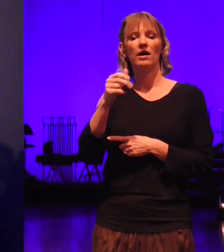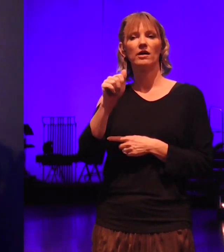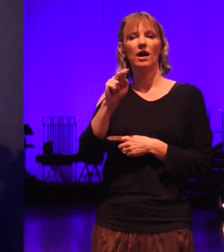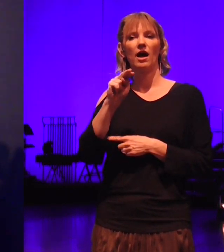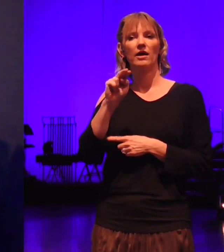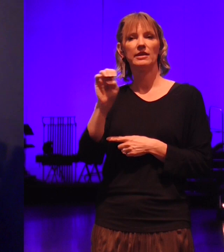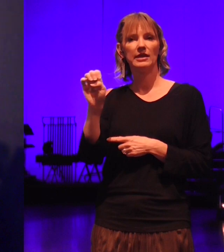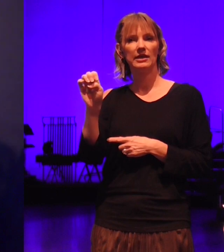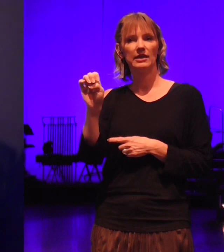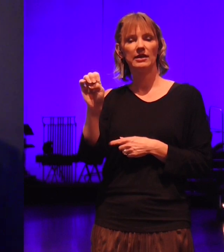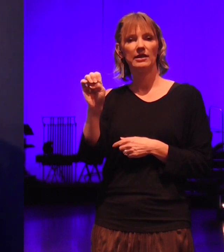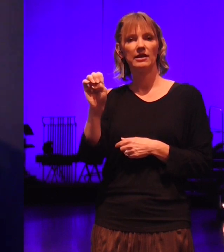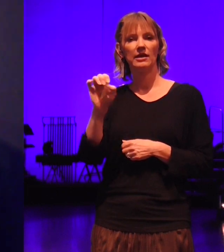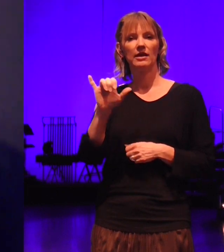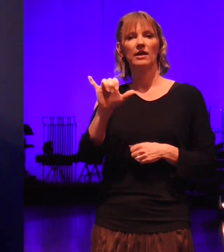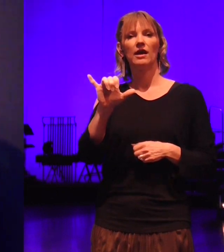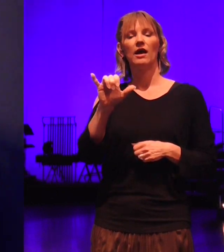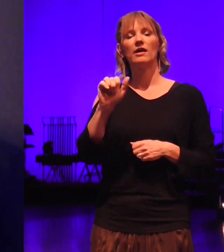Yagani,